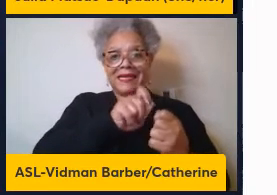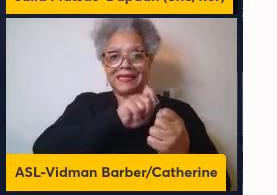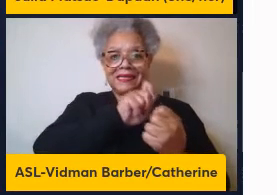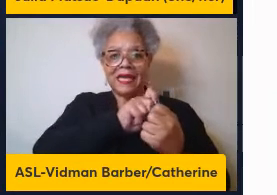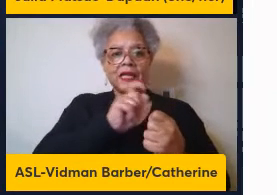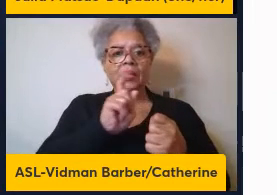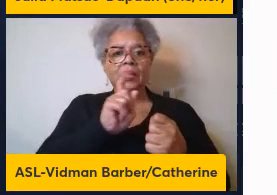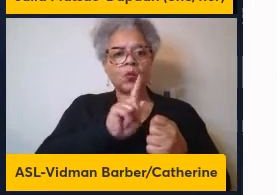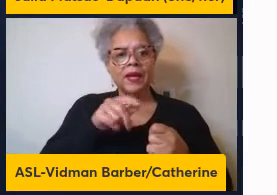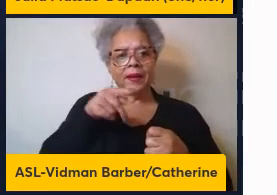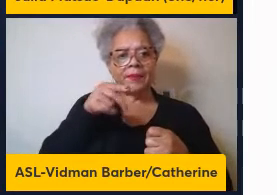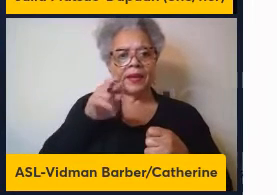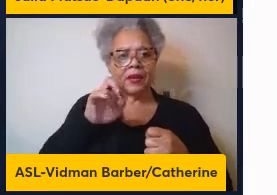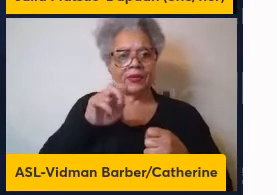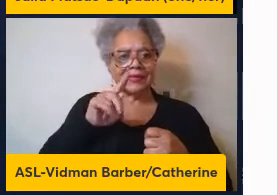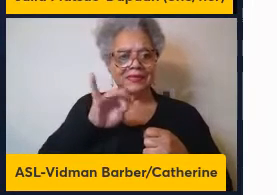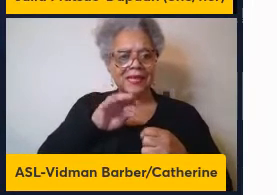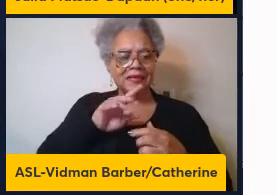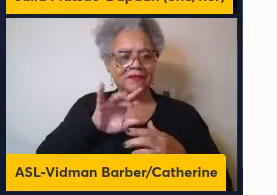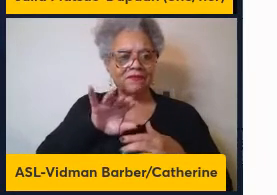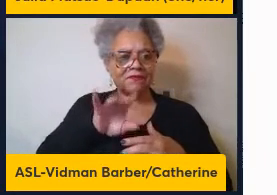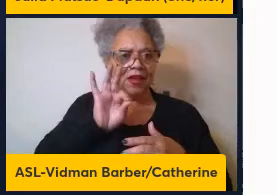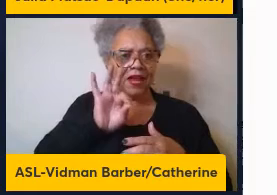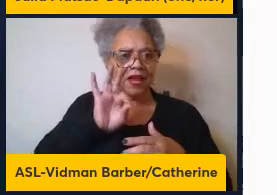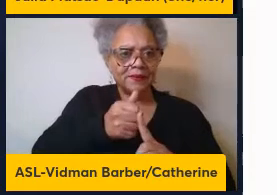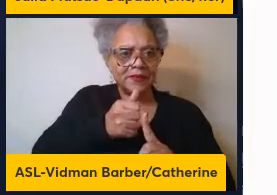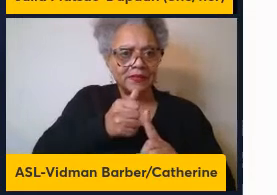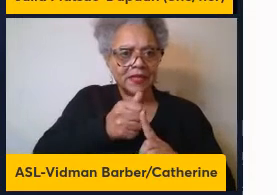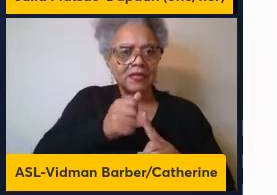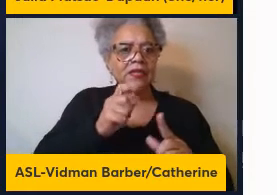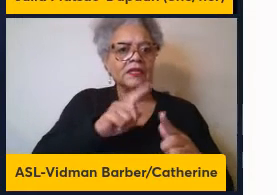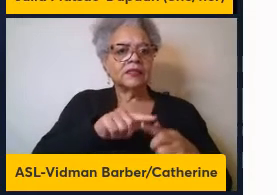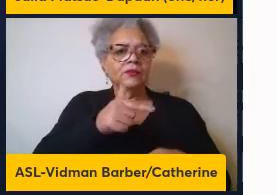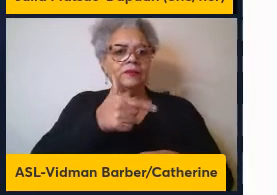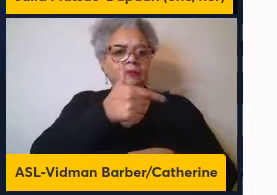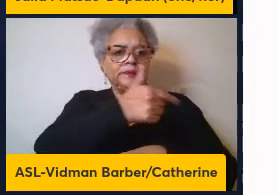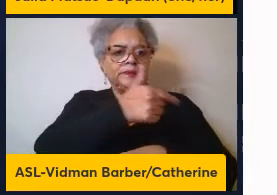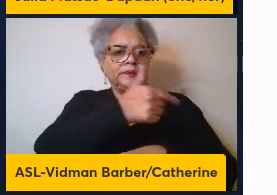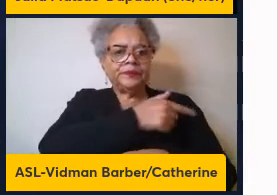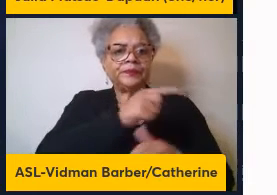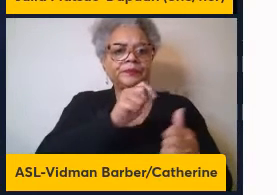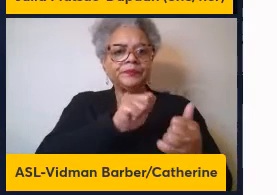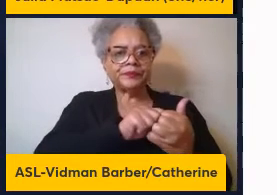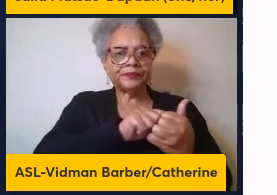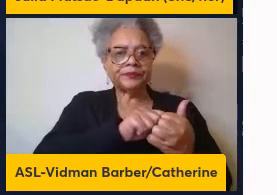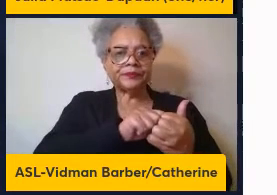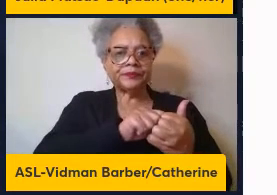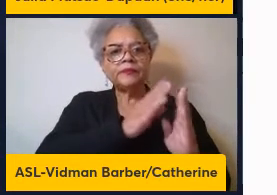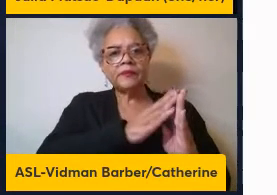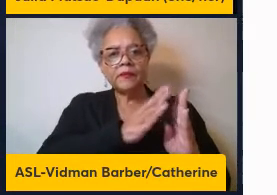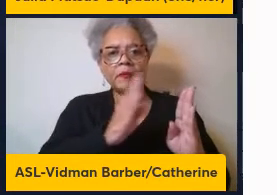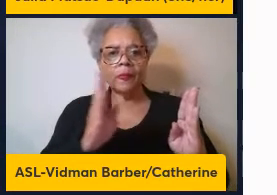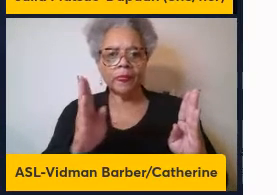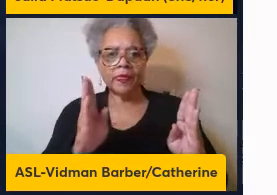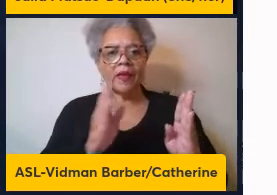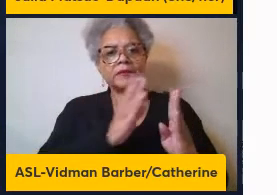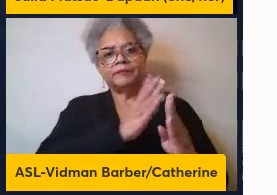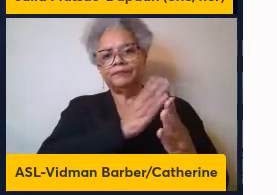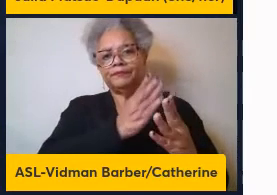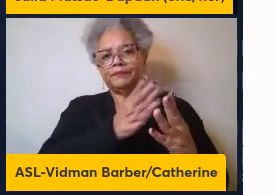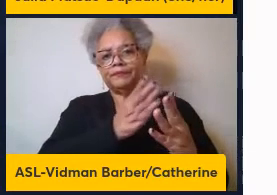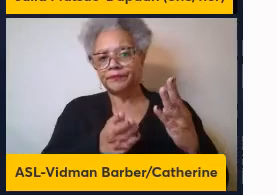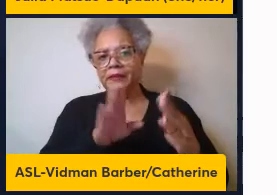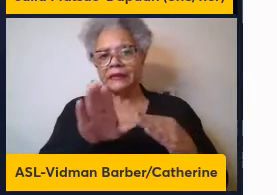are. So after infecting mice with fluorescent parasites, I went through a series of steps